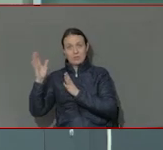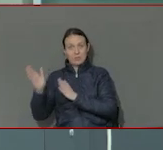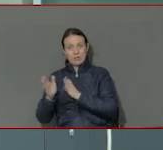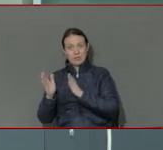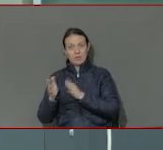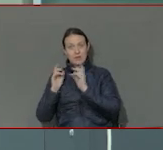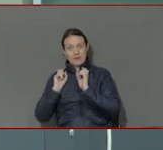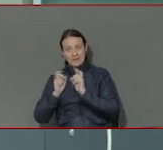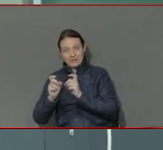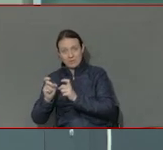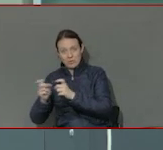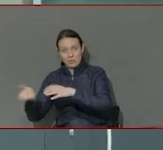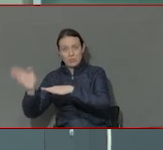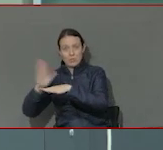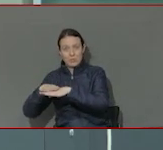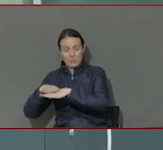faster.